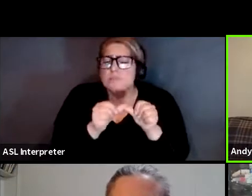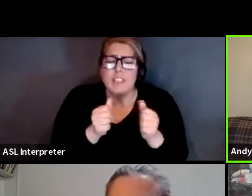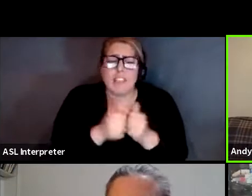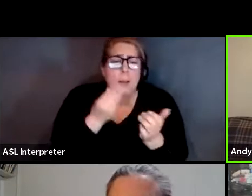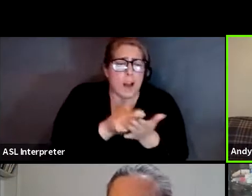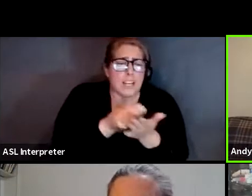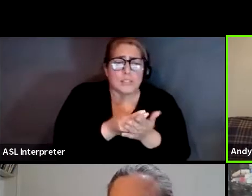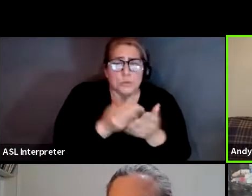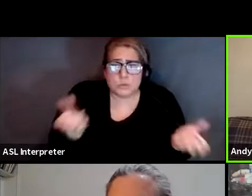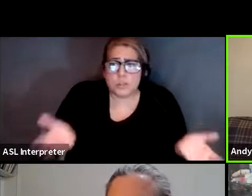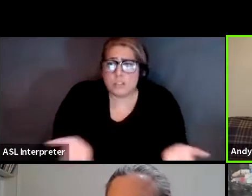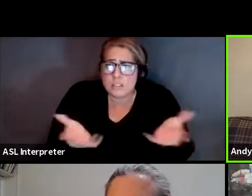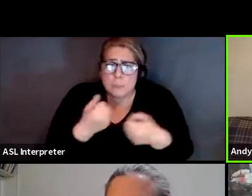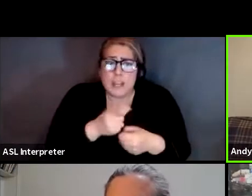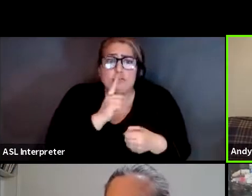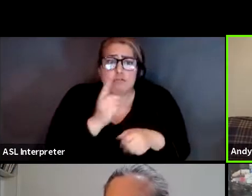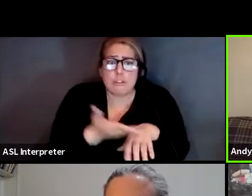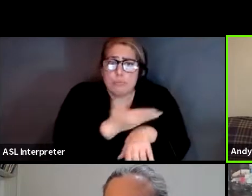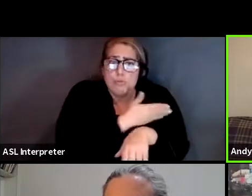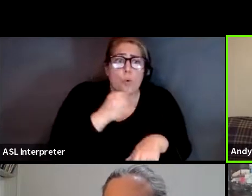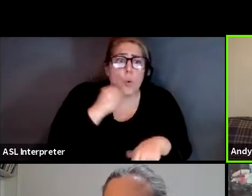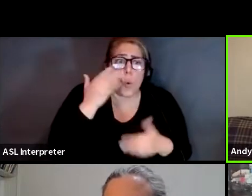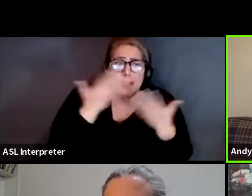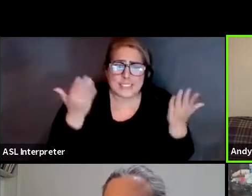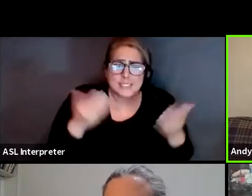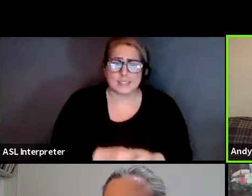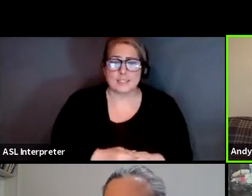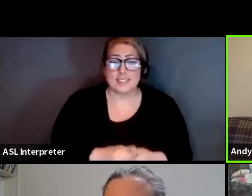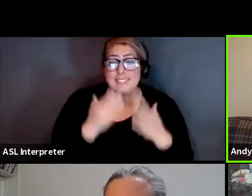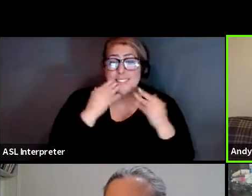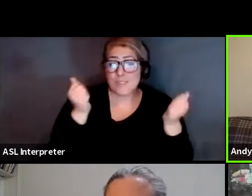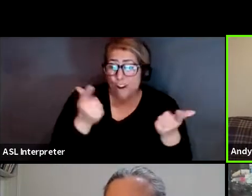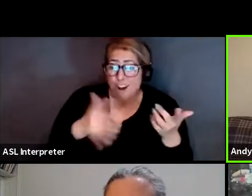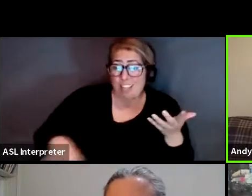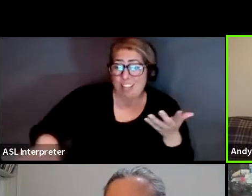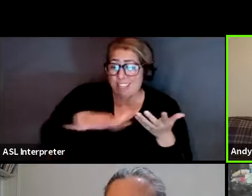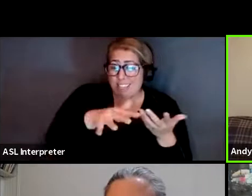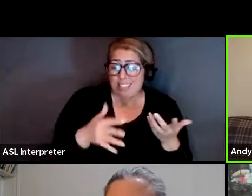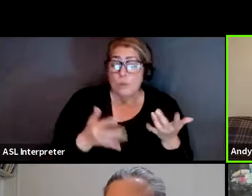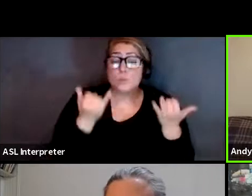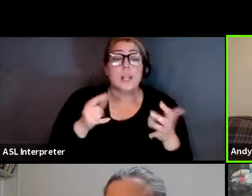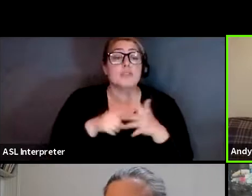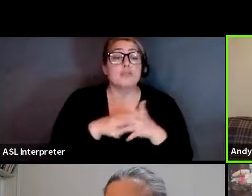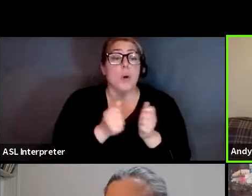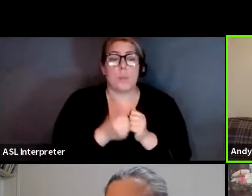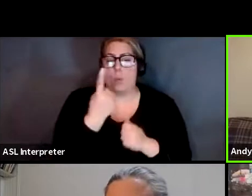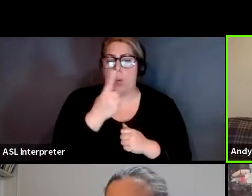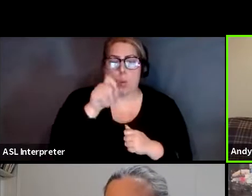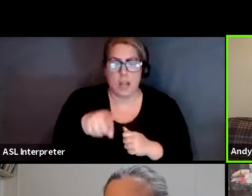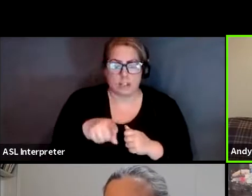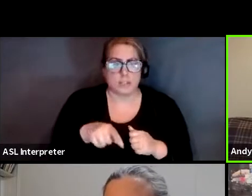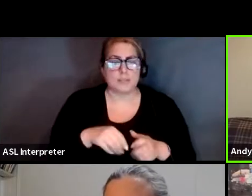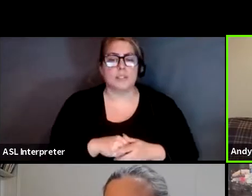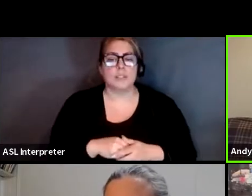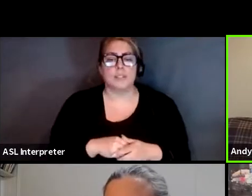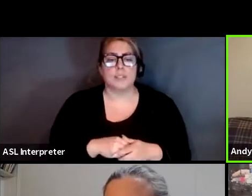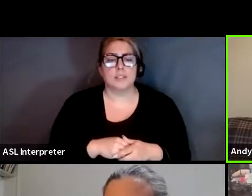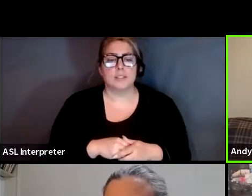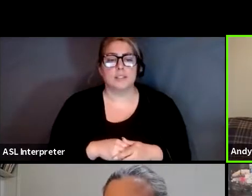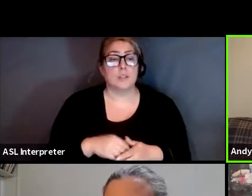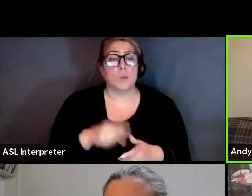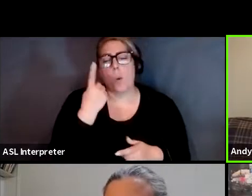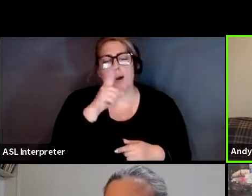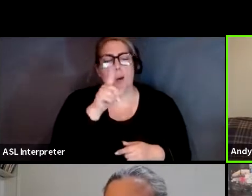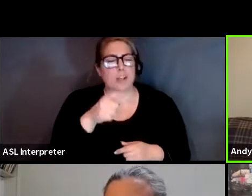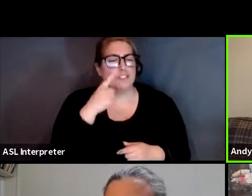people housed. So thank you all of you. We're gonna start in with one question for each of you just to kind